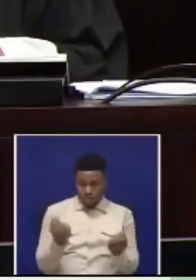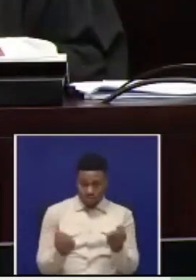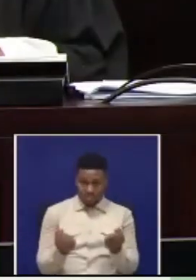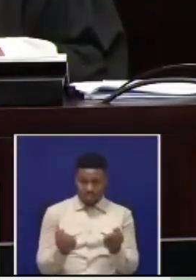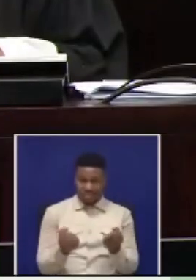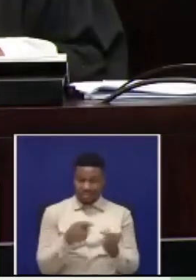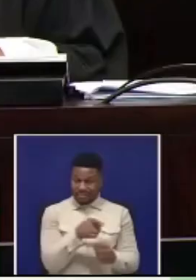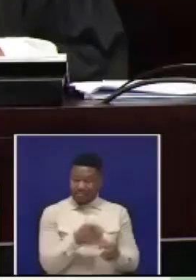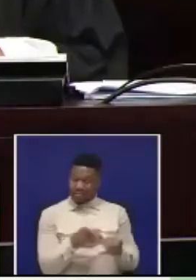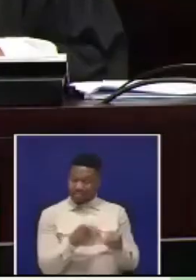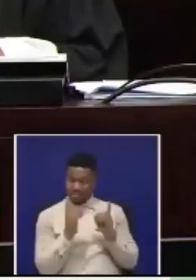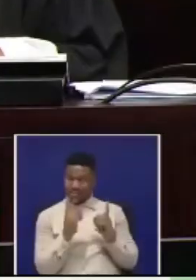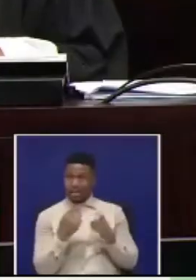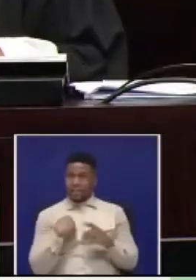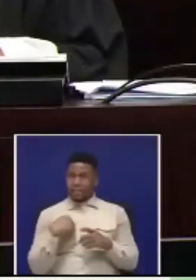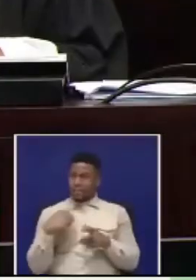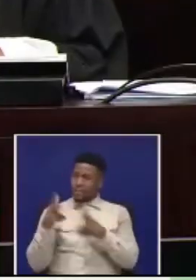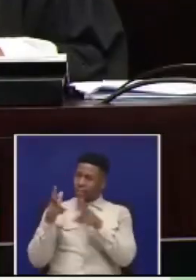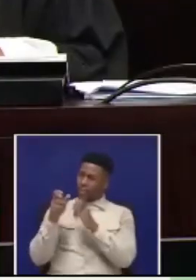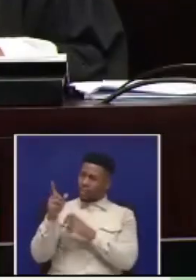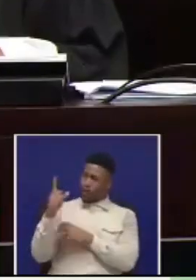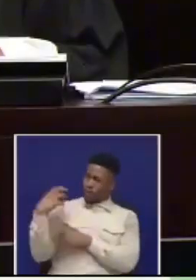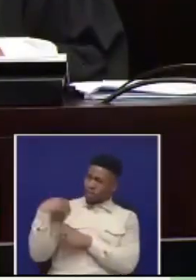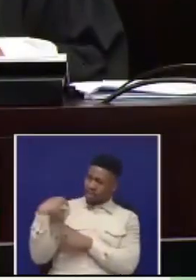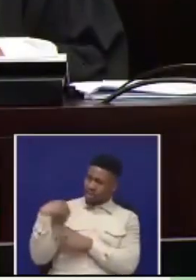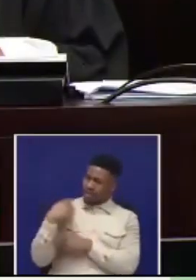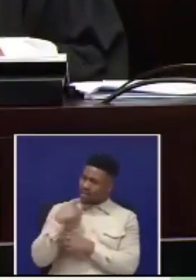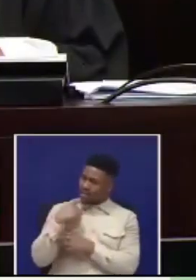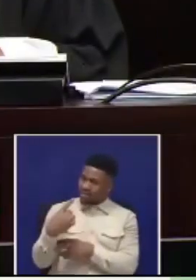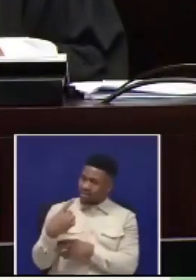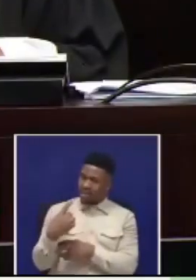I heard you that we will now be able to execute